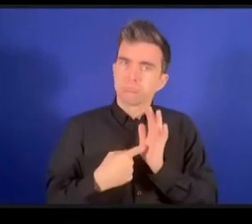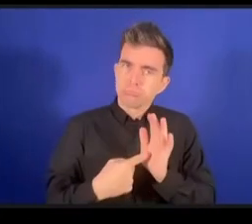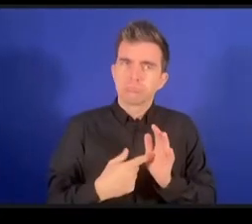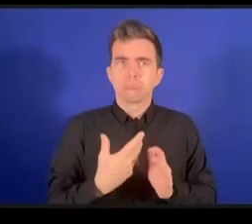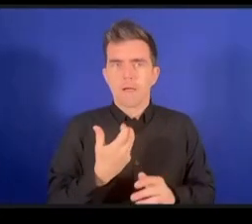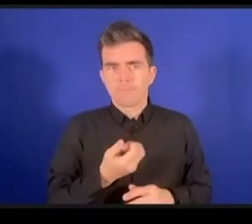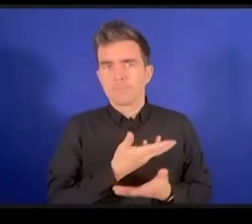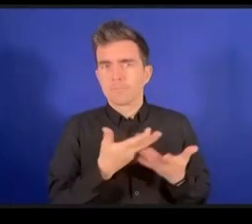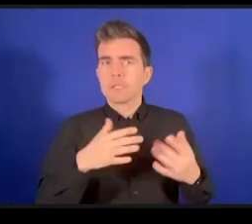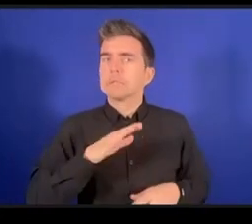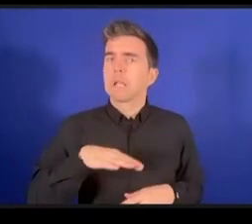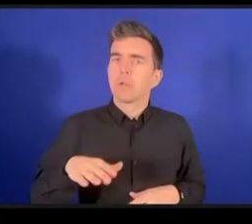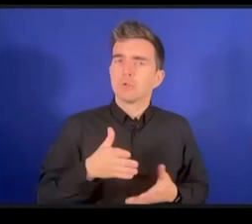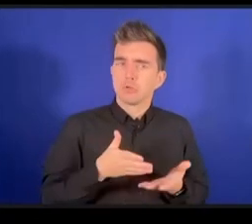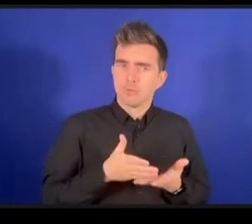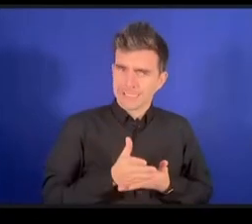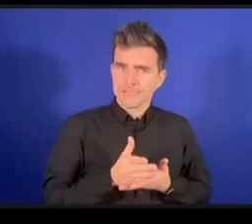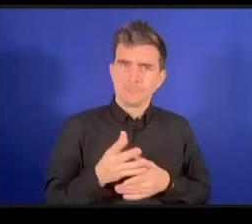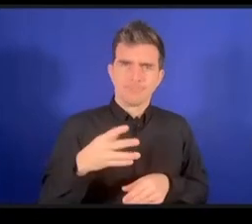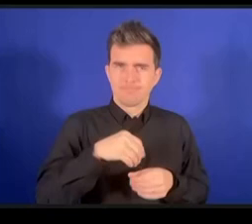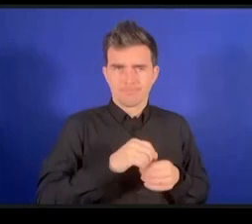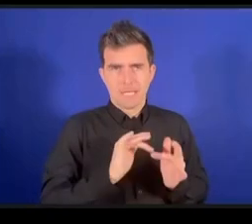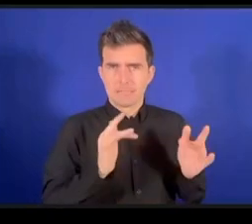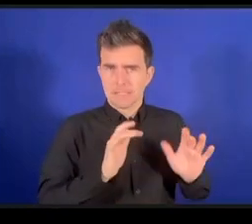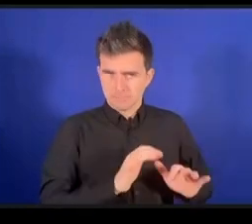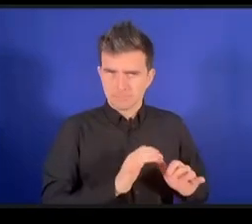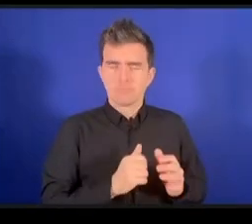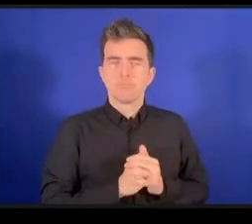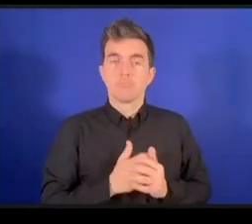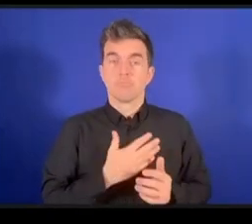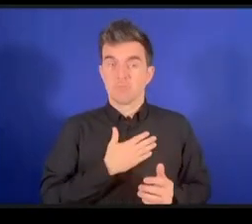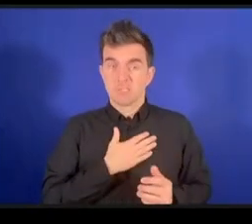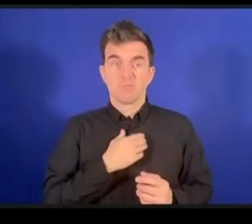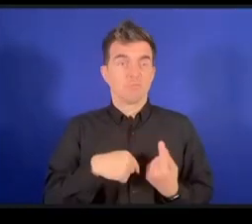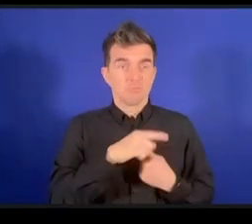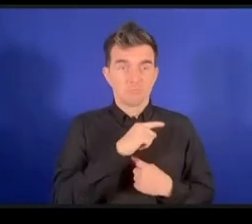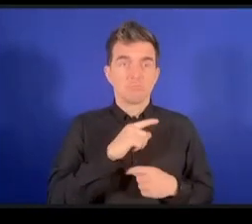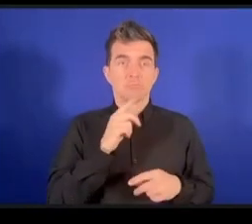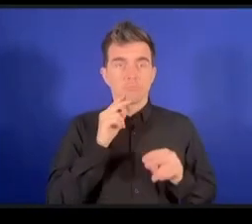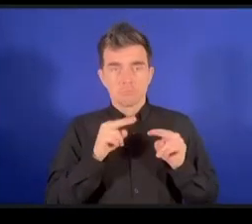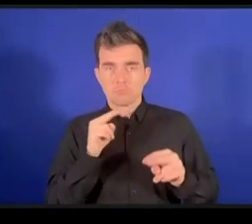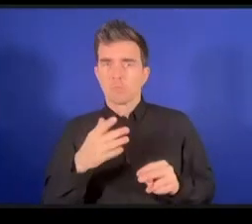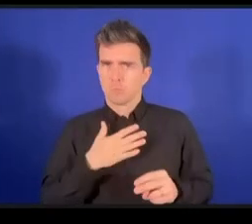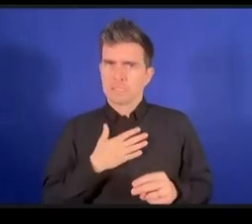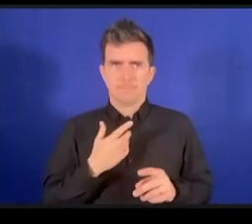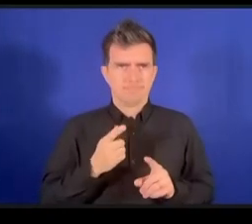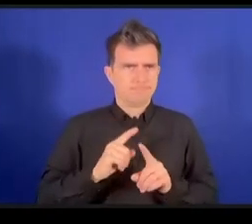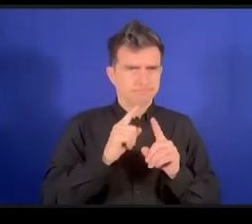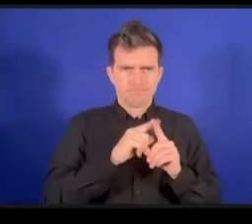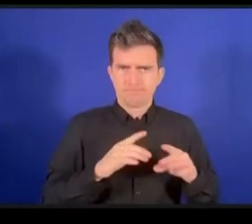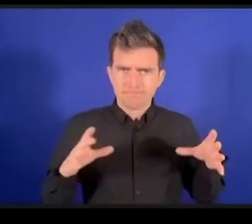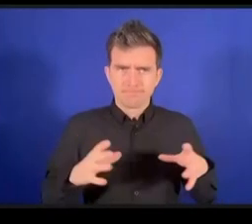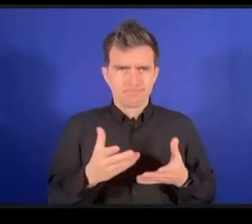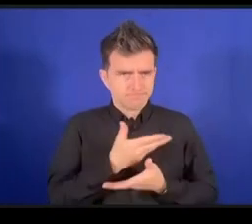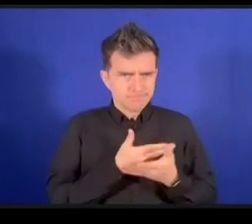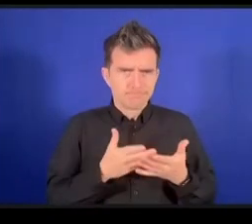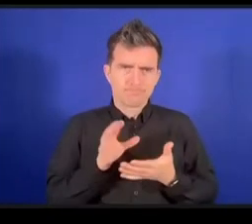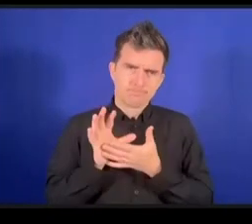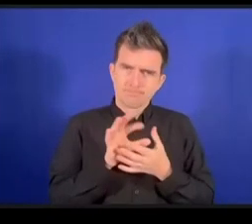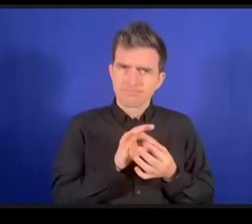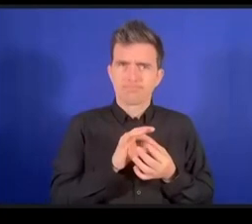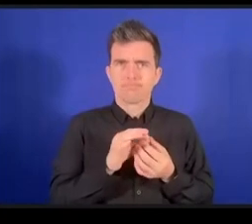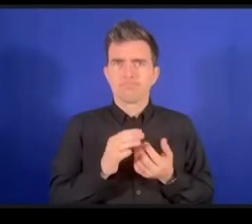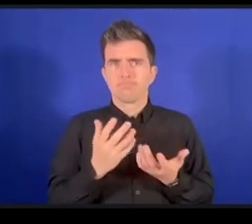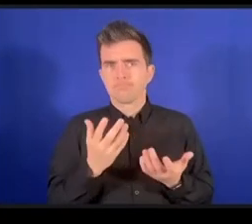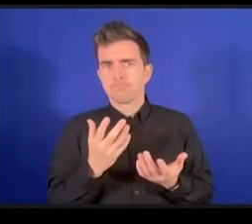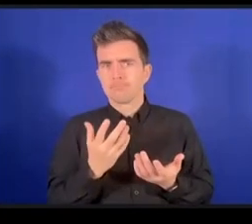dynamic coalition built upon the principles and the content of the General Comment Number 25 on children's rights in relation